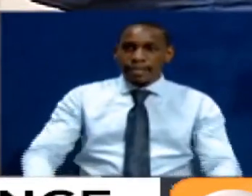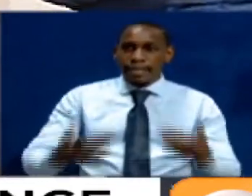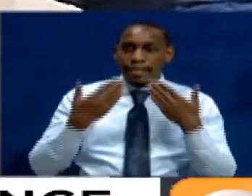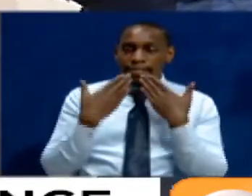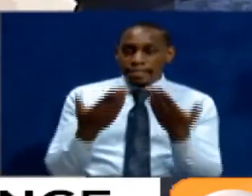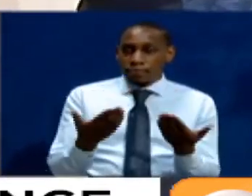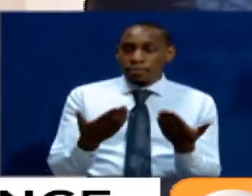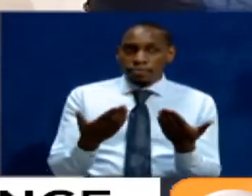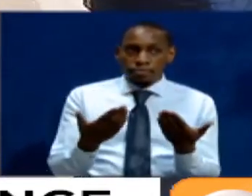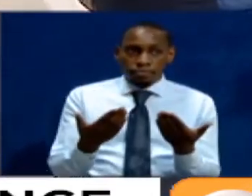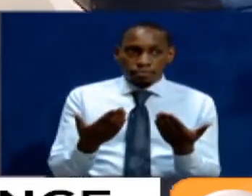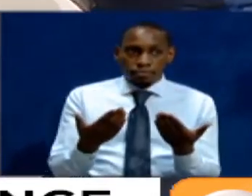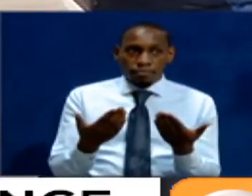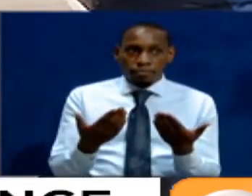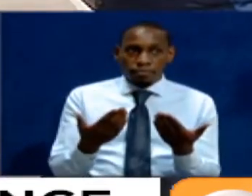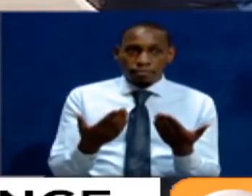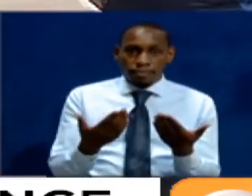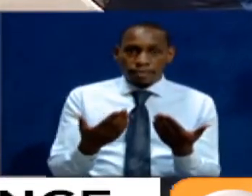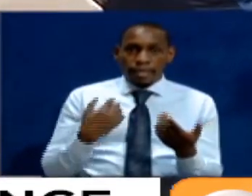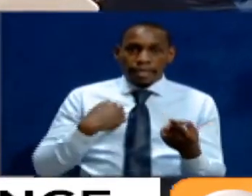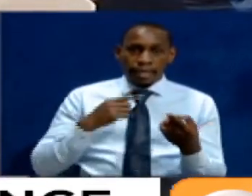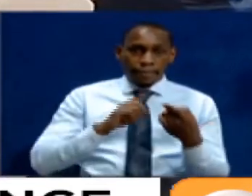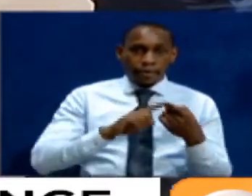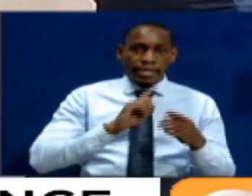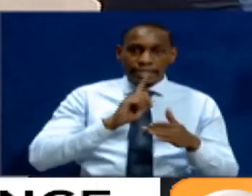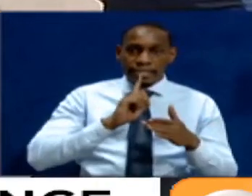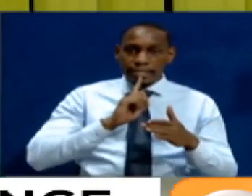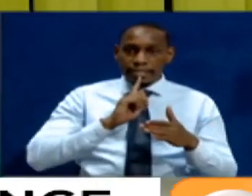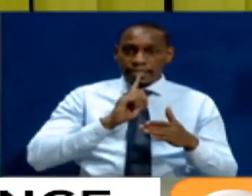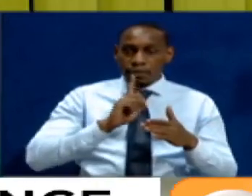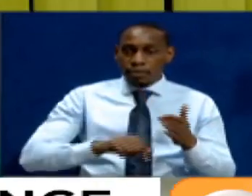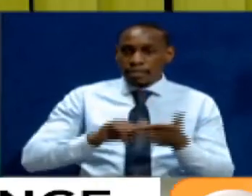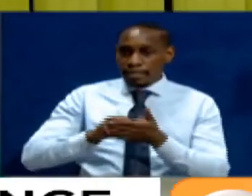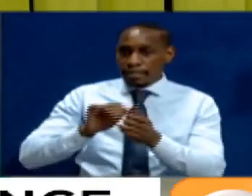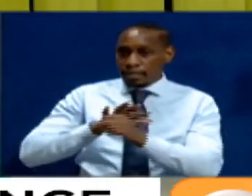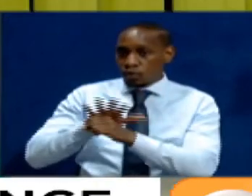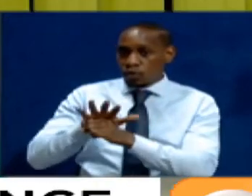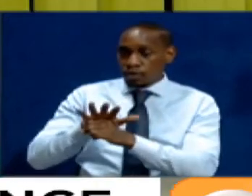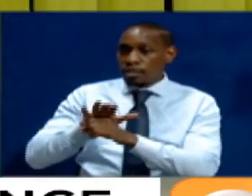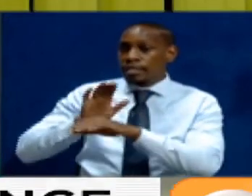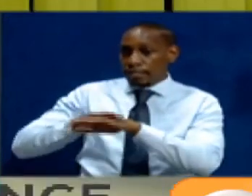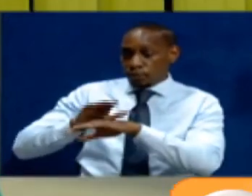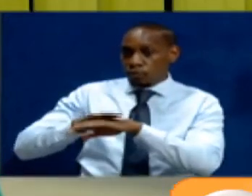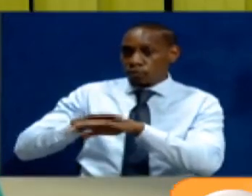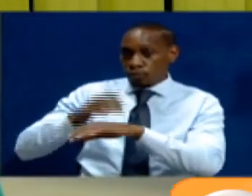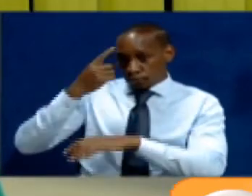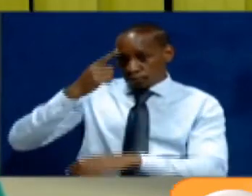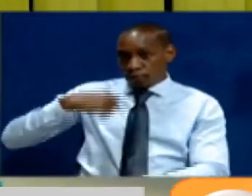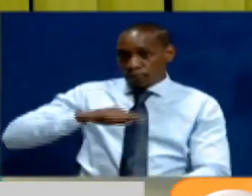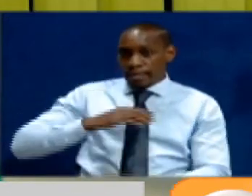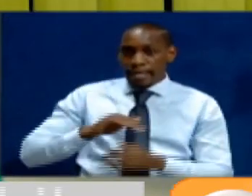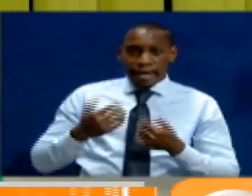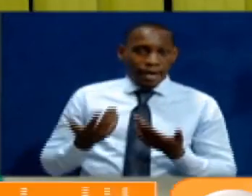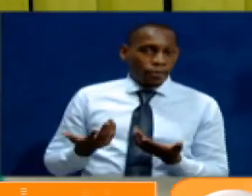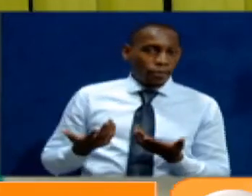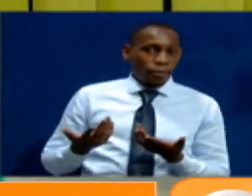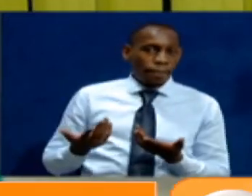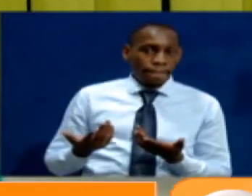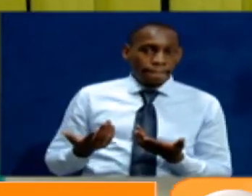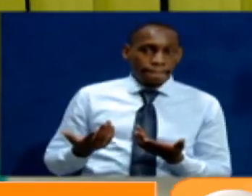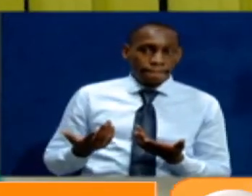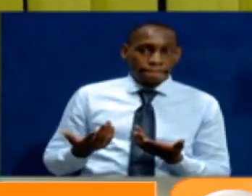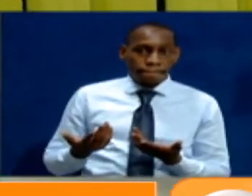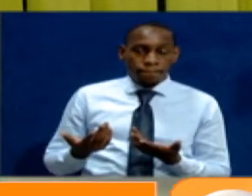Thank you, Jeff. Let me start by saying that COVID has been, in some ways, very good for us, in the sense